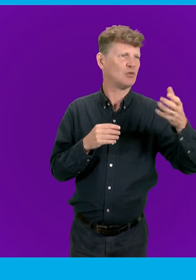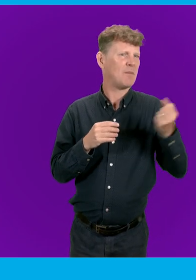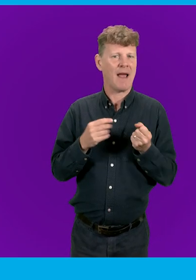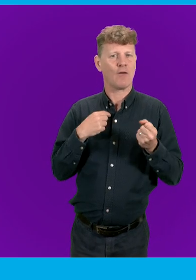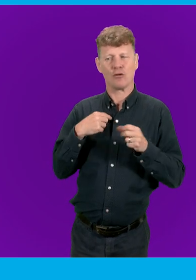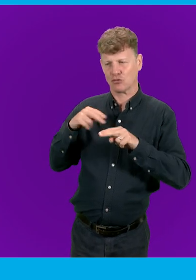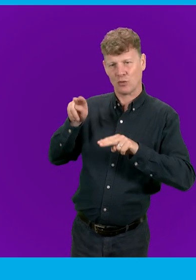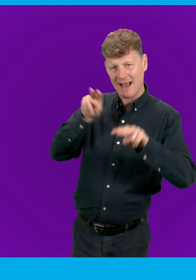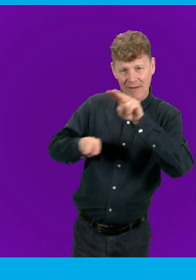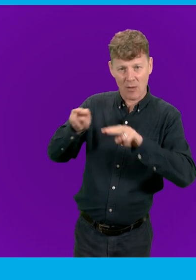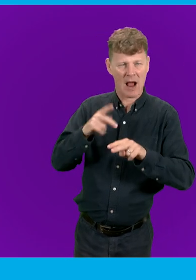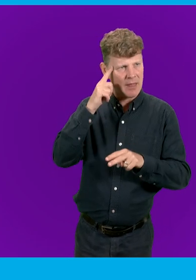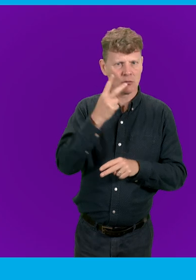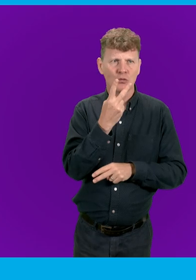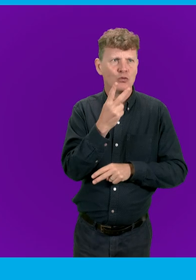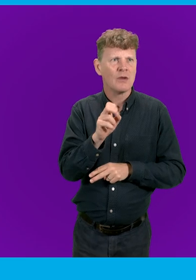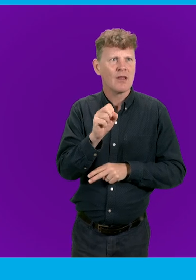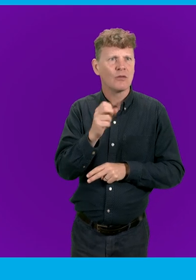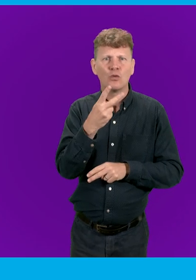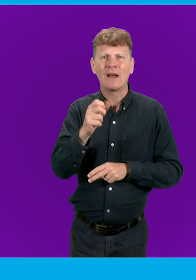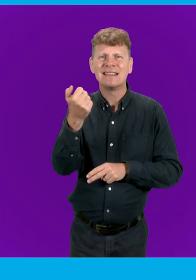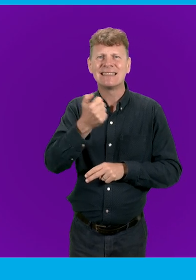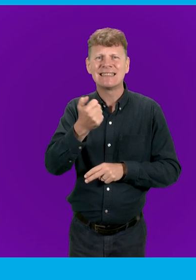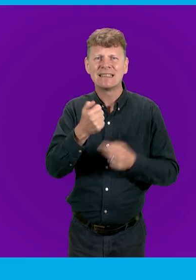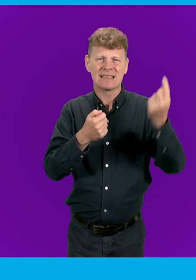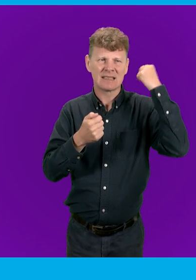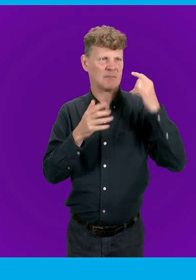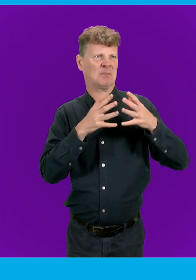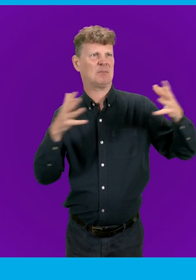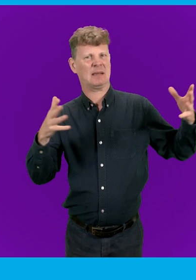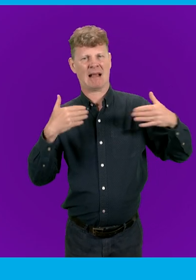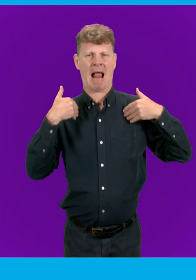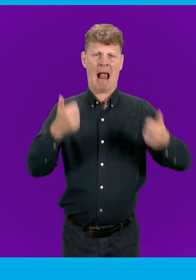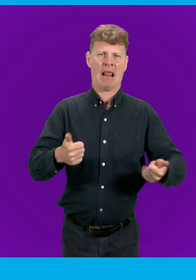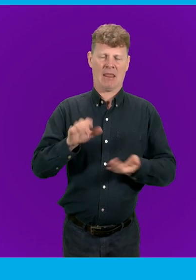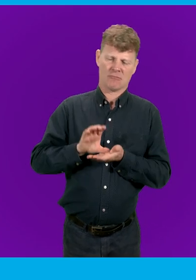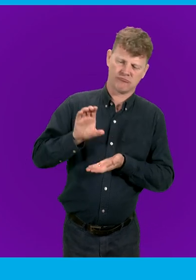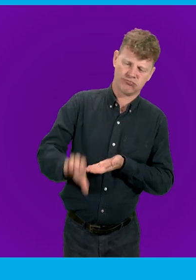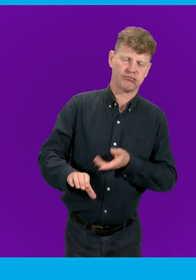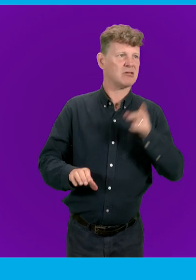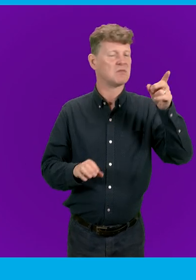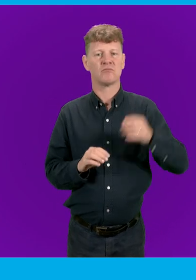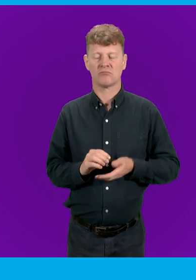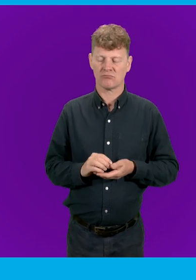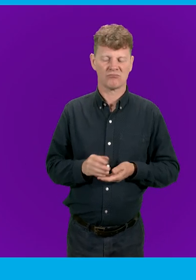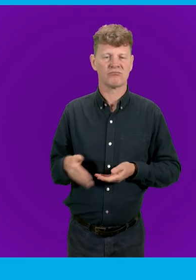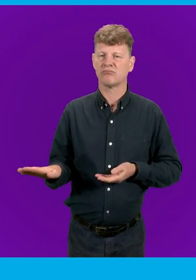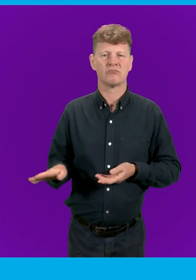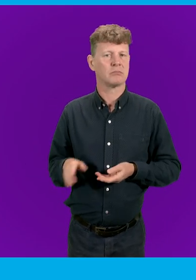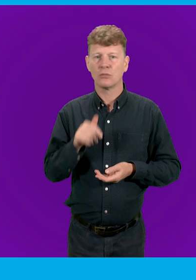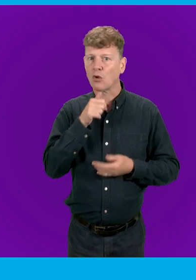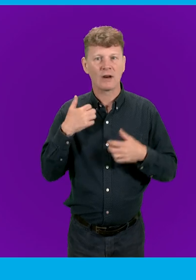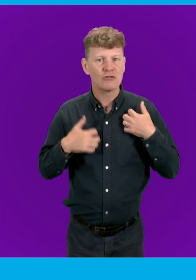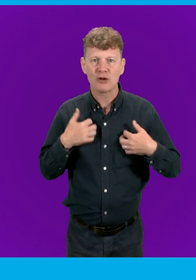was 2016, to a big funder who funds health research. They weren't interested,